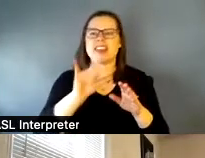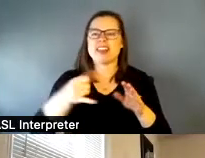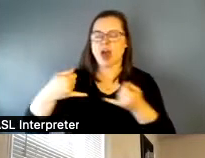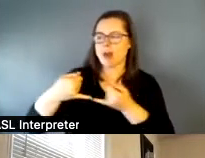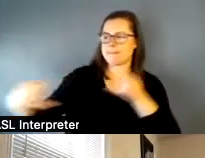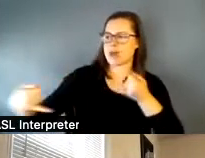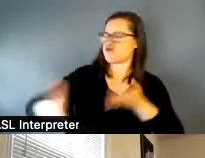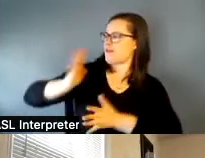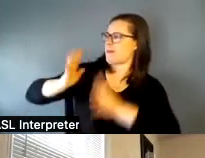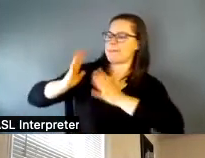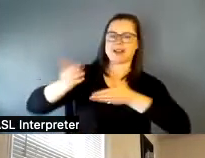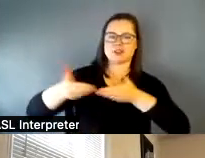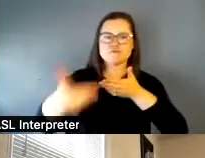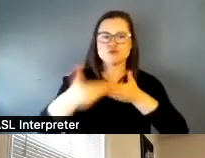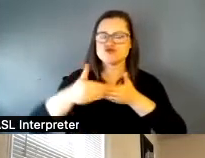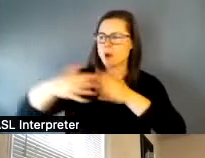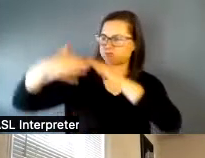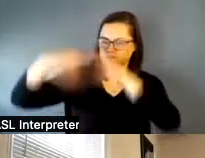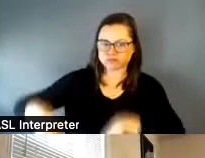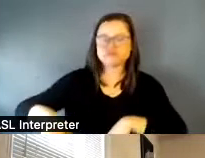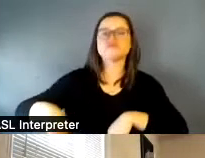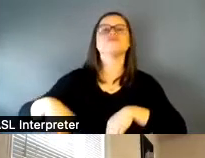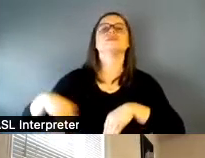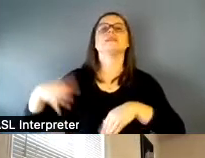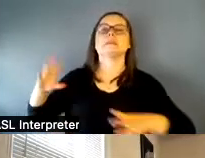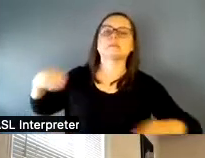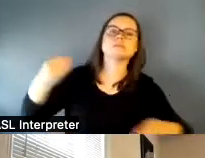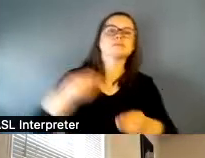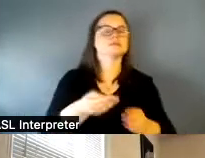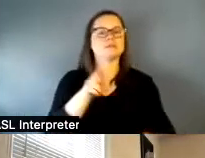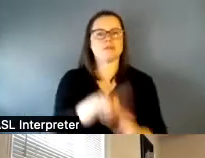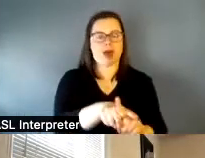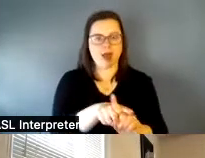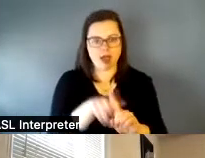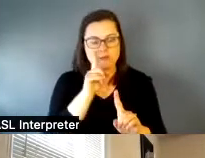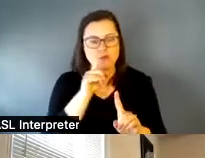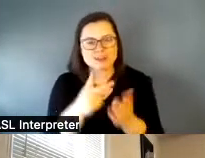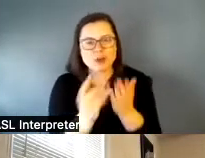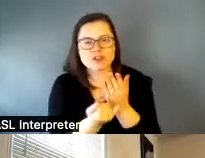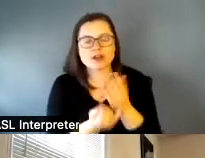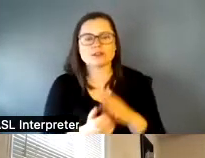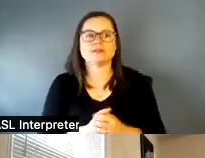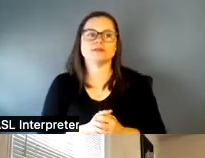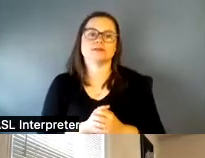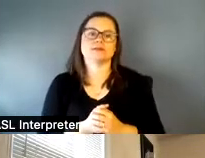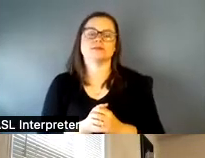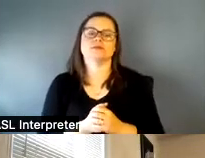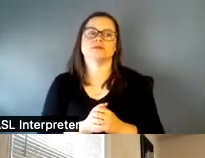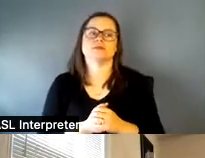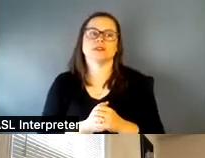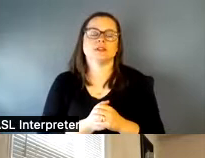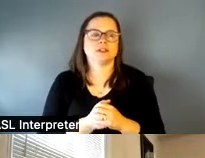this opportunity of a mural-like project. So yeah, so I kind of